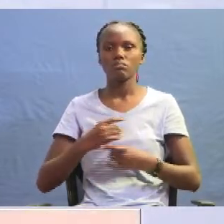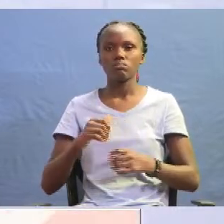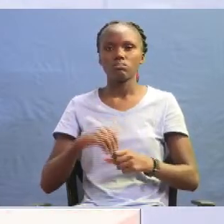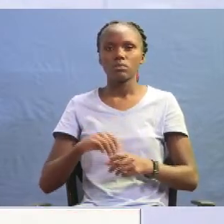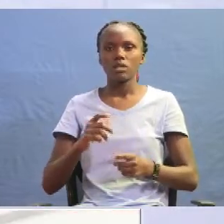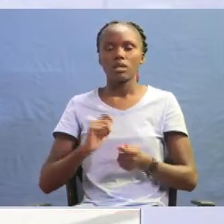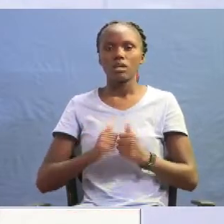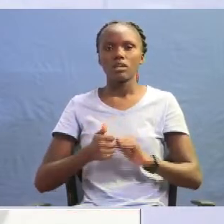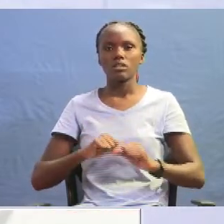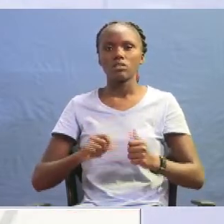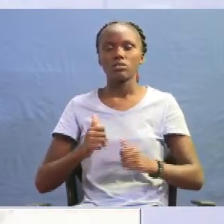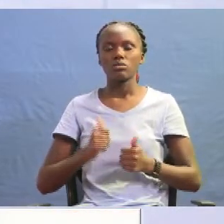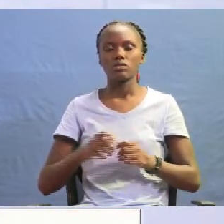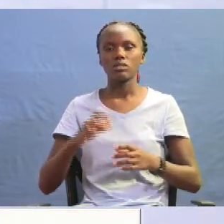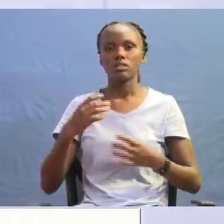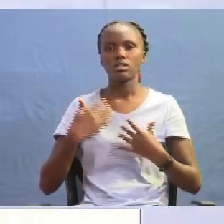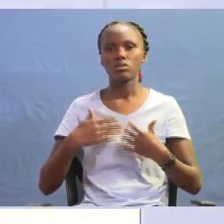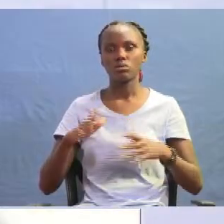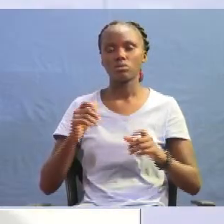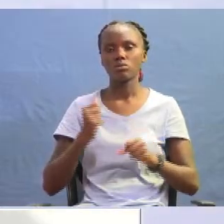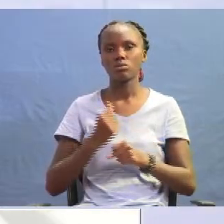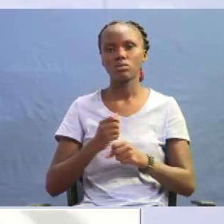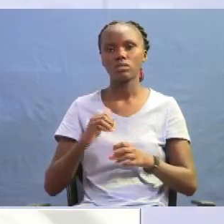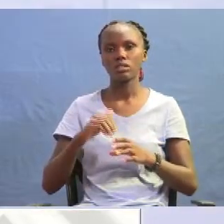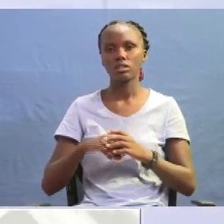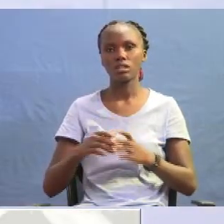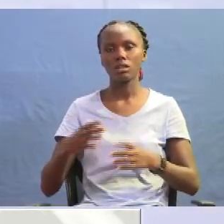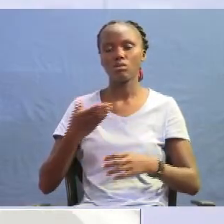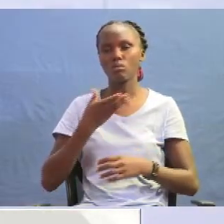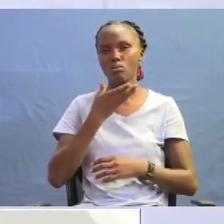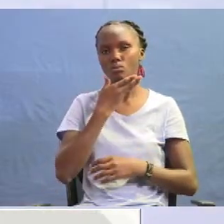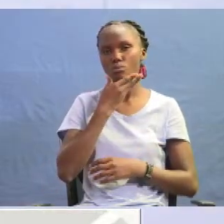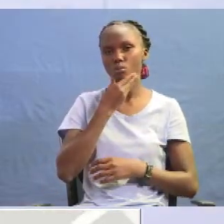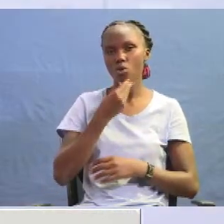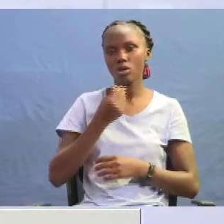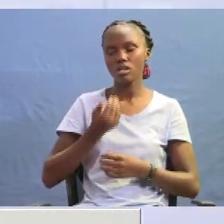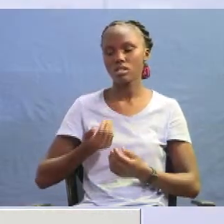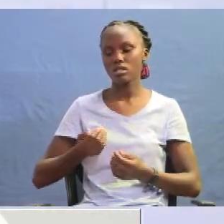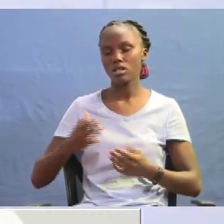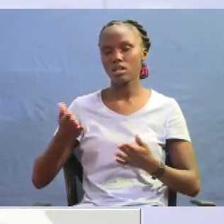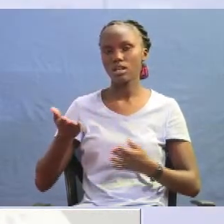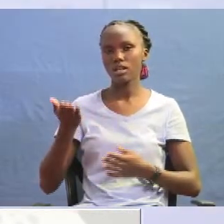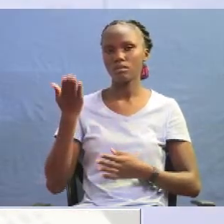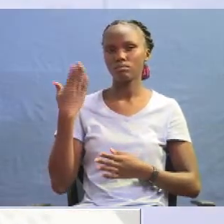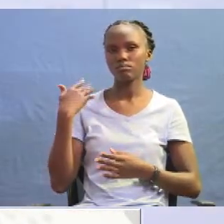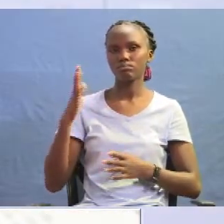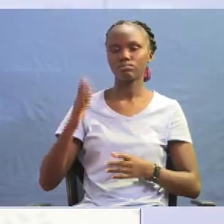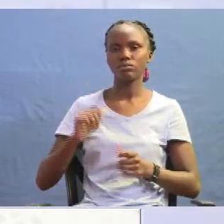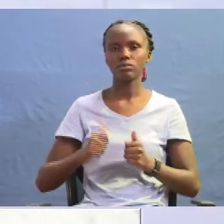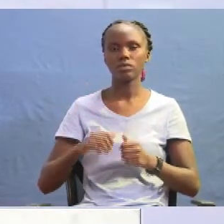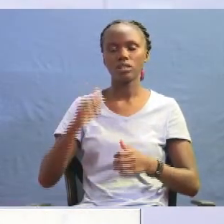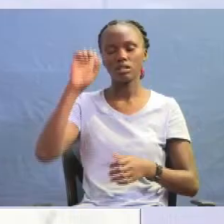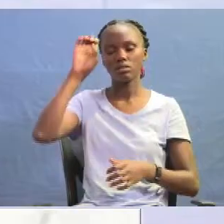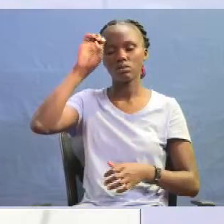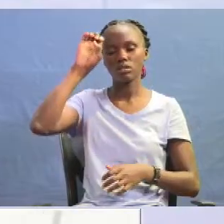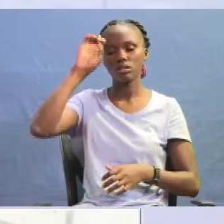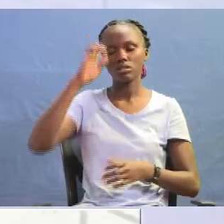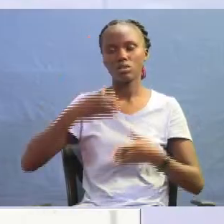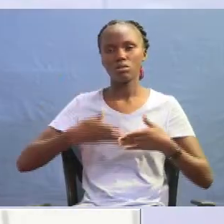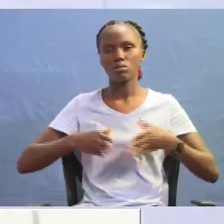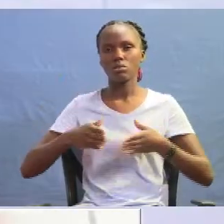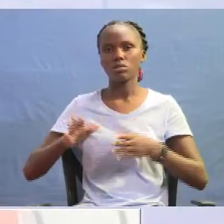affirmative action policies, where the claims that the boy child is being left behind in educational